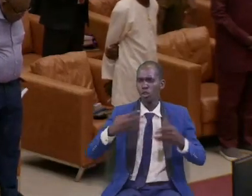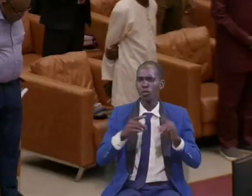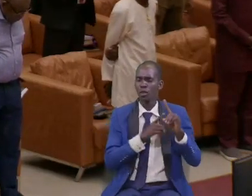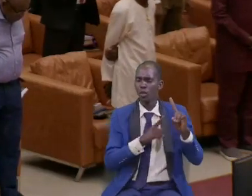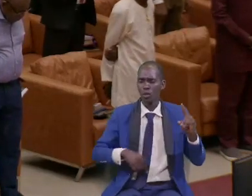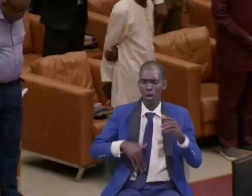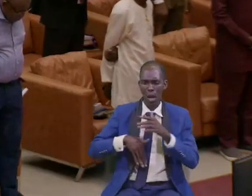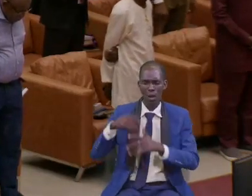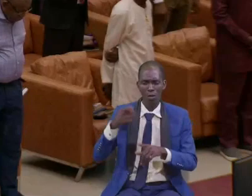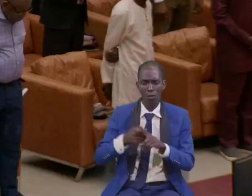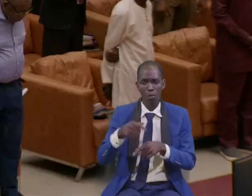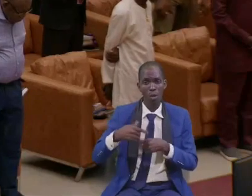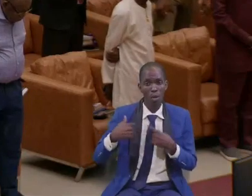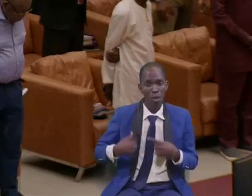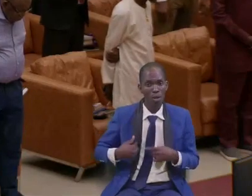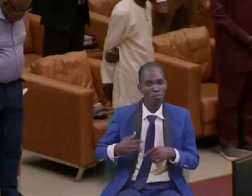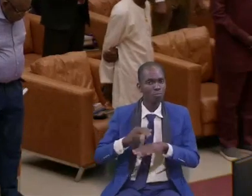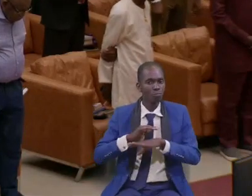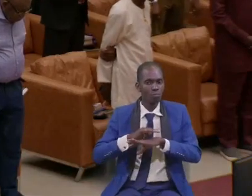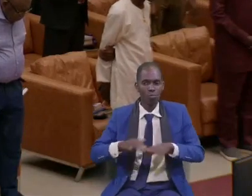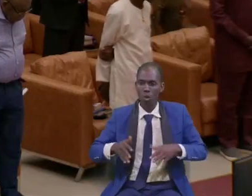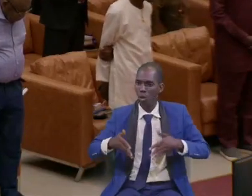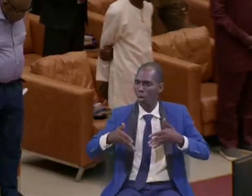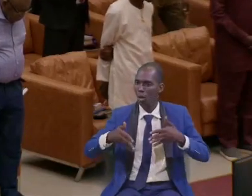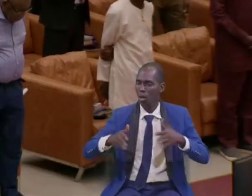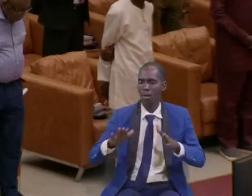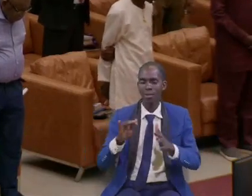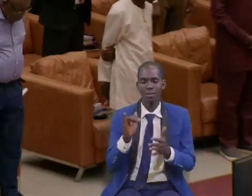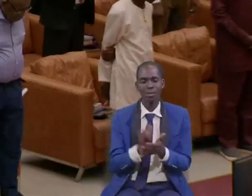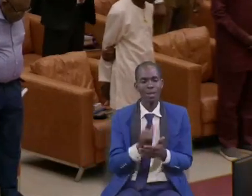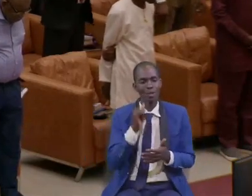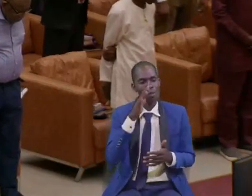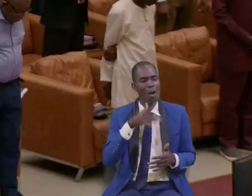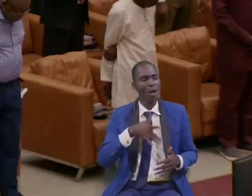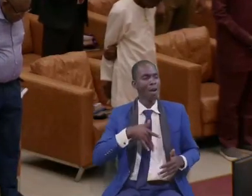Don't allow her to feel triumphant,